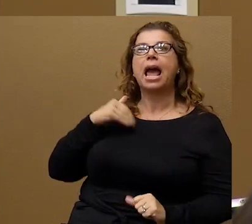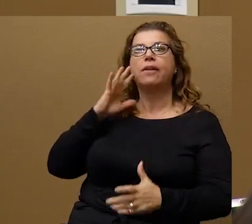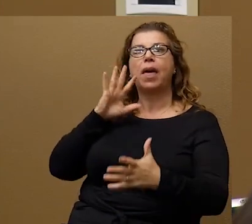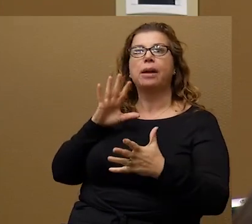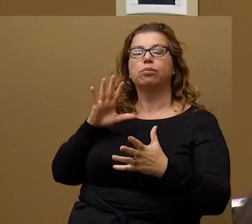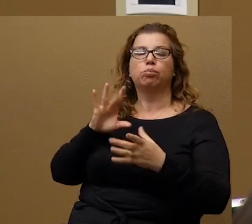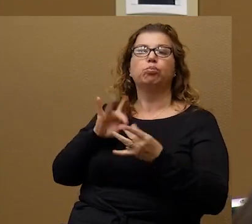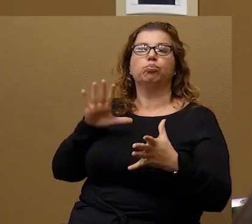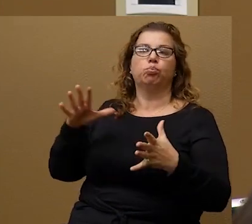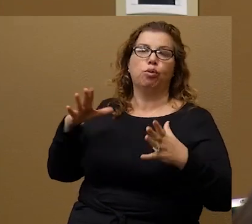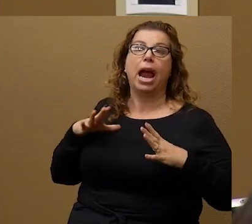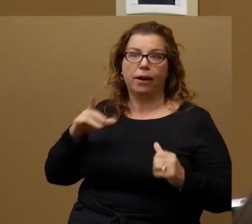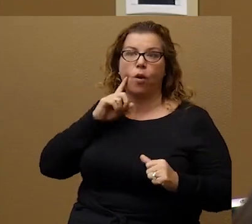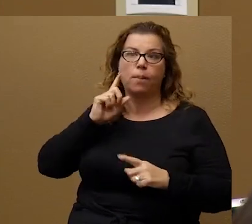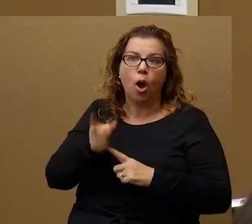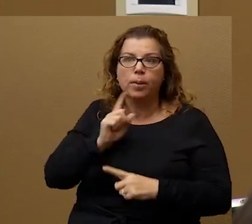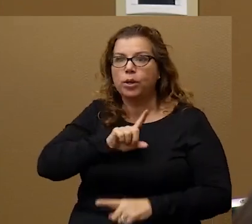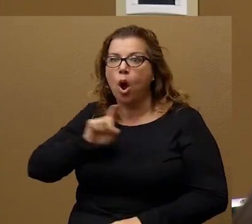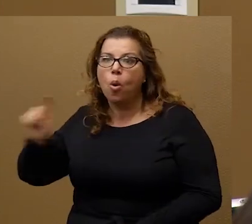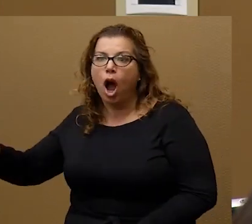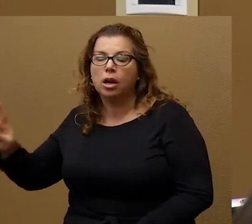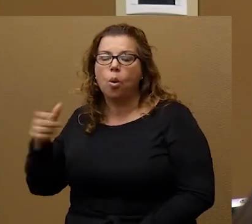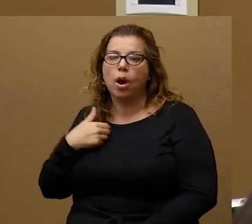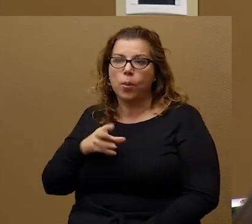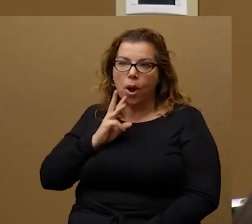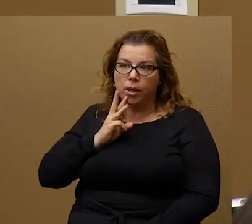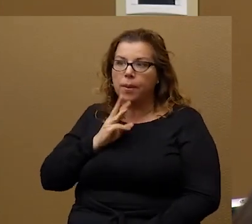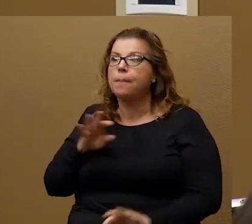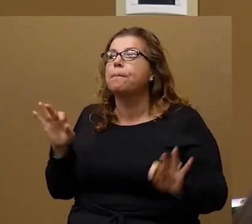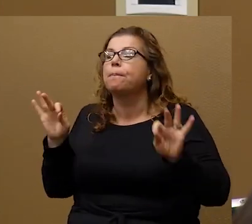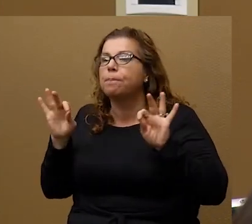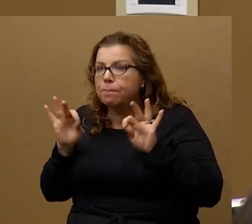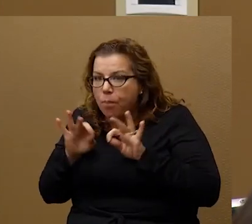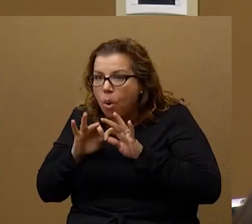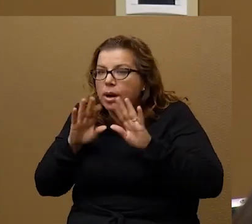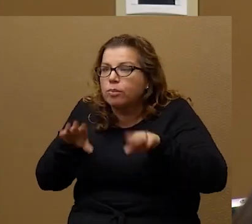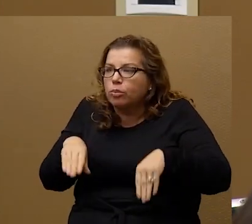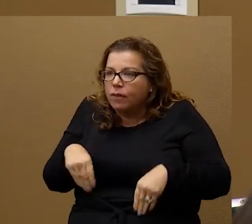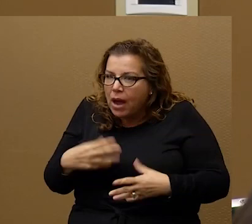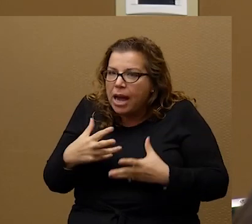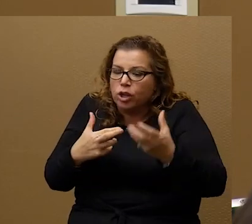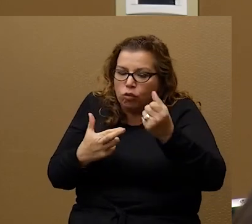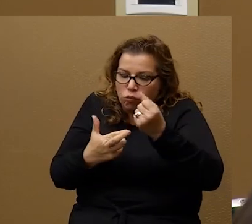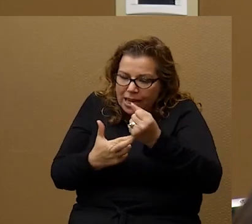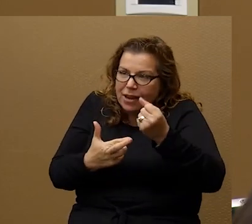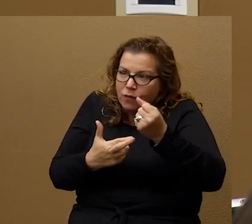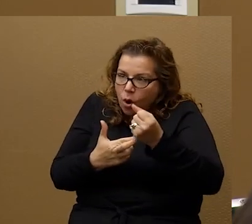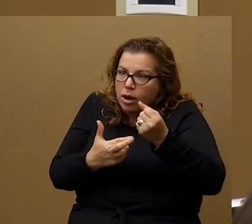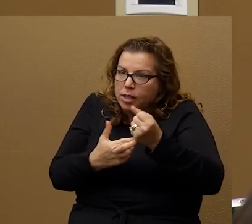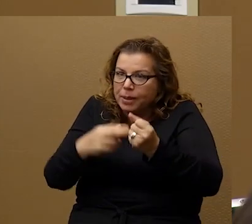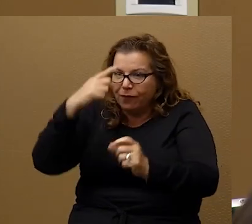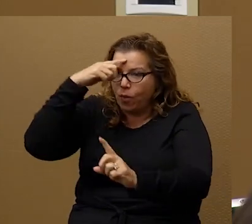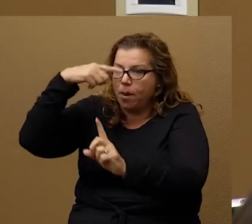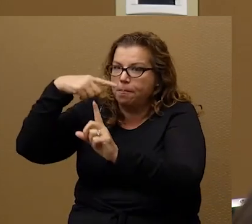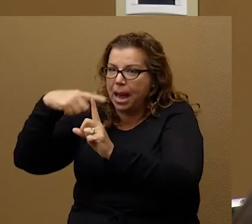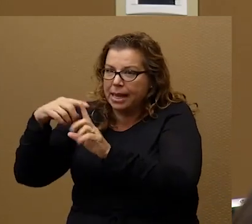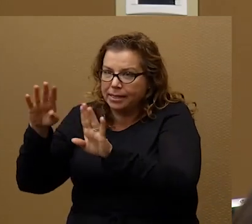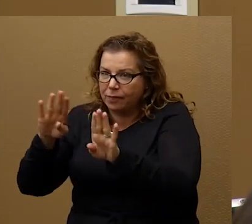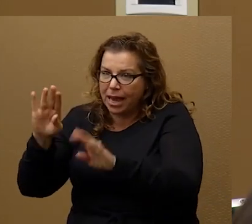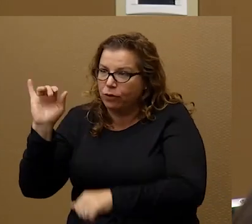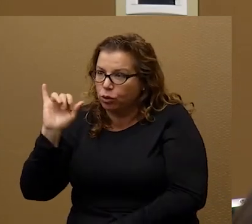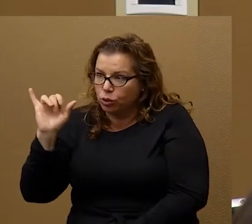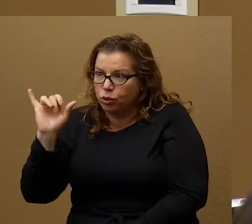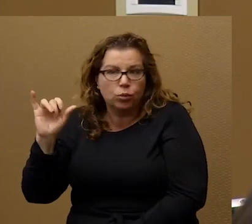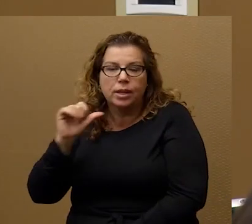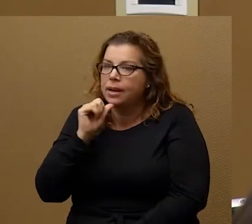things you could do with that. But make sure that you're always providing that reinforcement for something positive, not only the